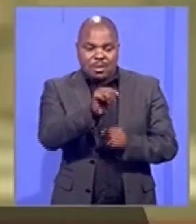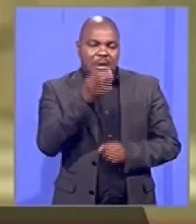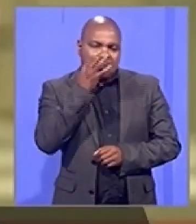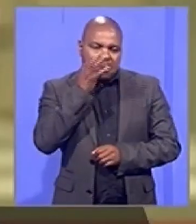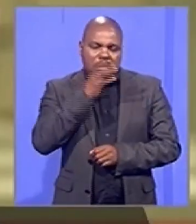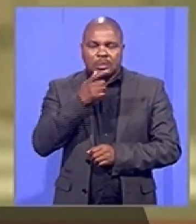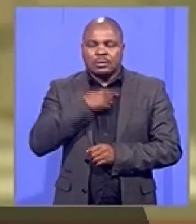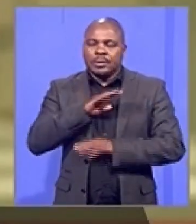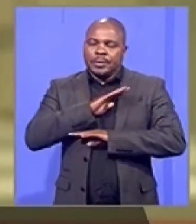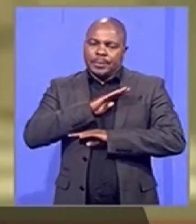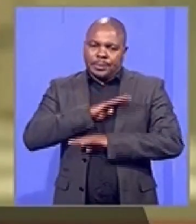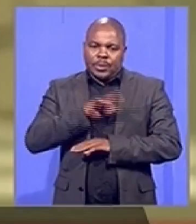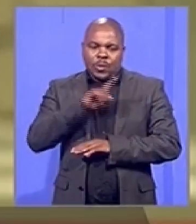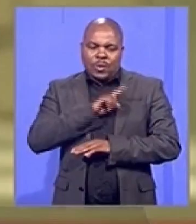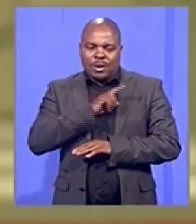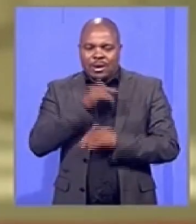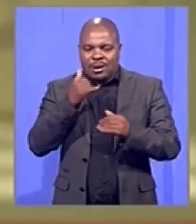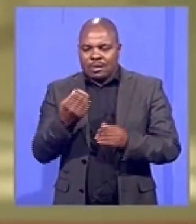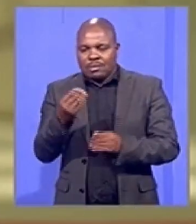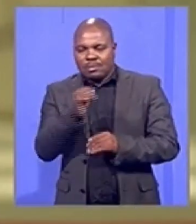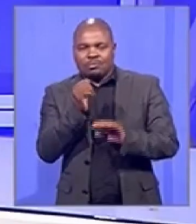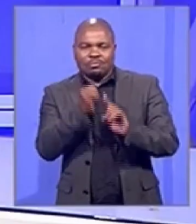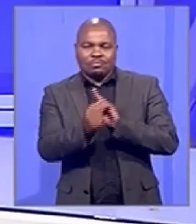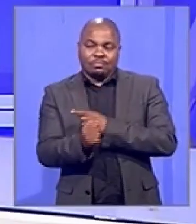toka ka polao ya ngwana wa bona.